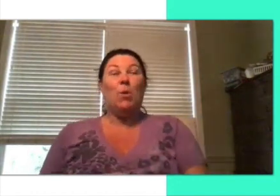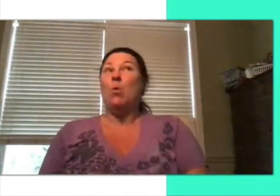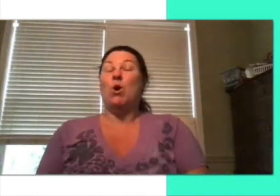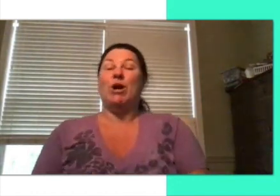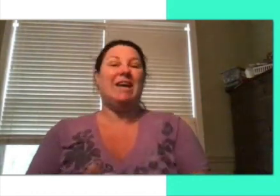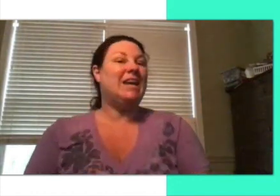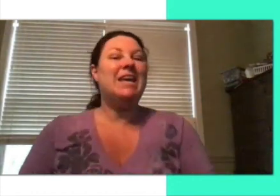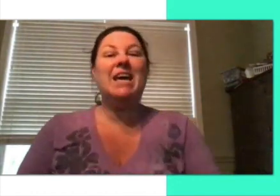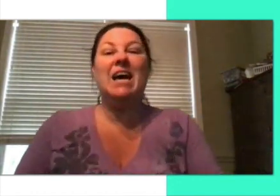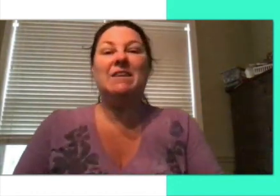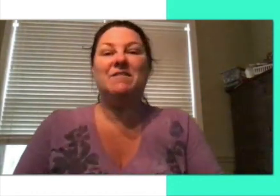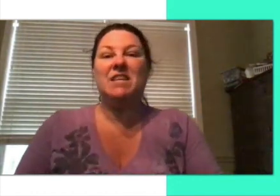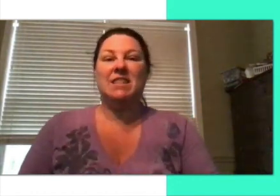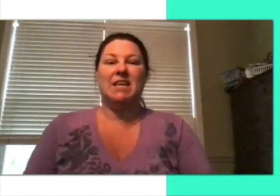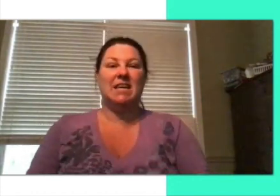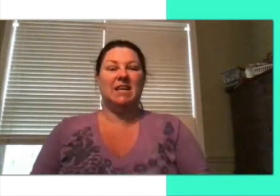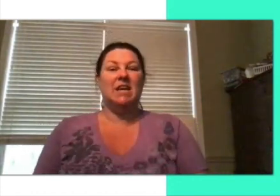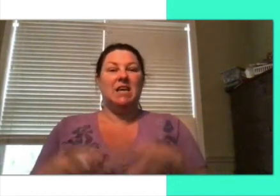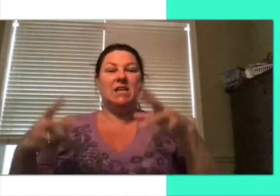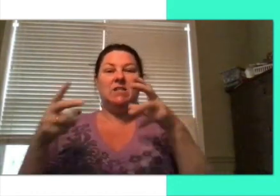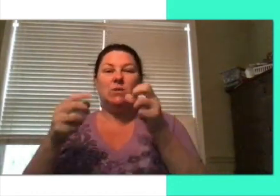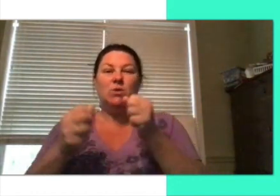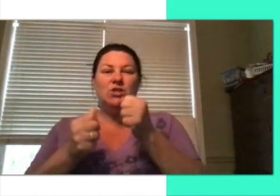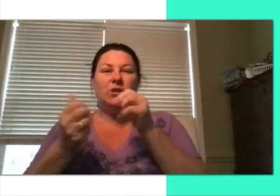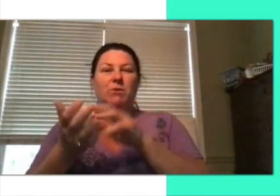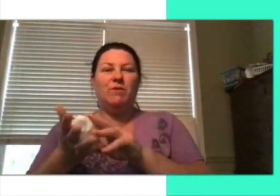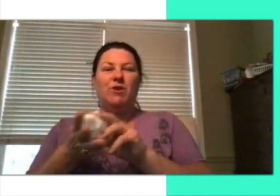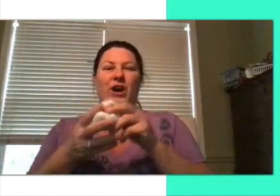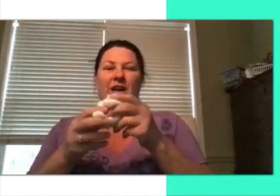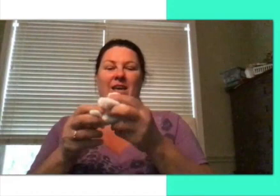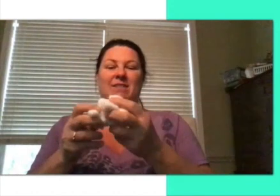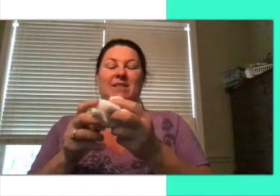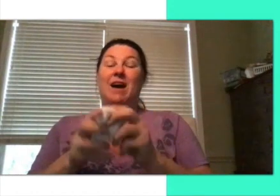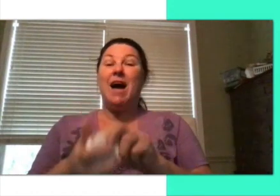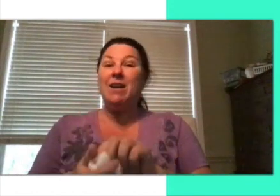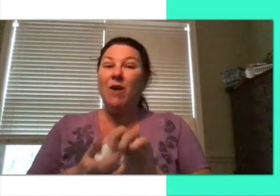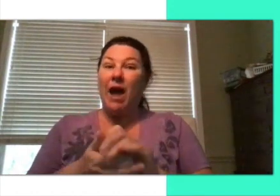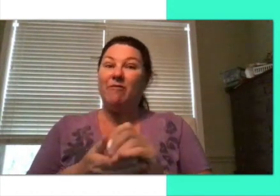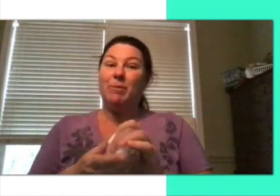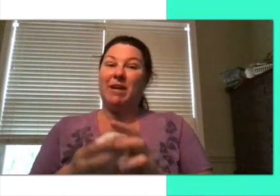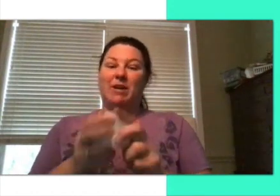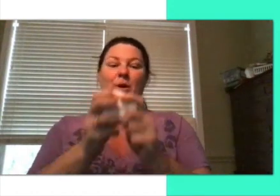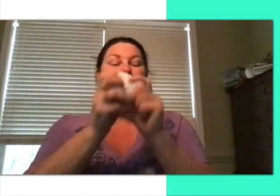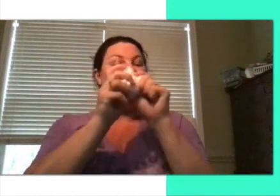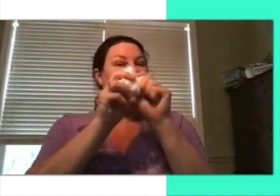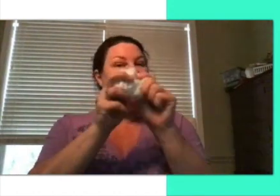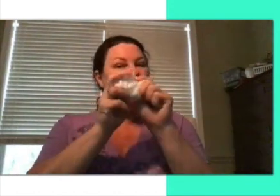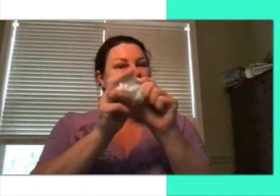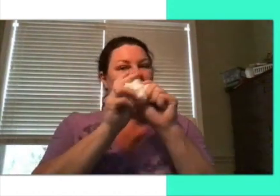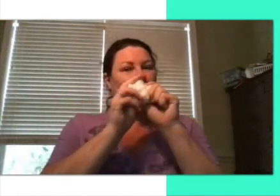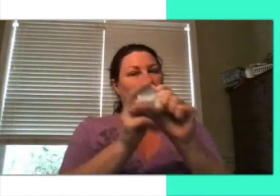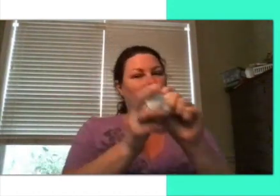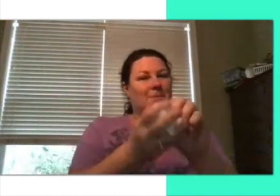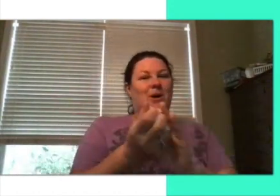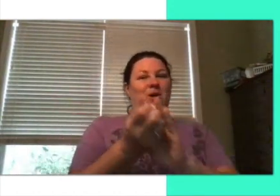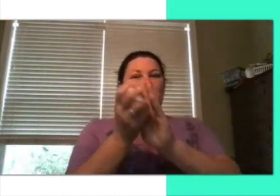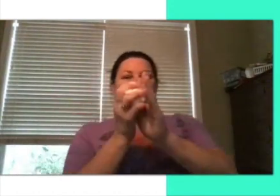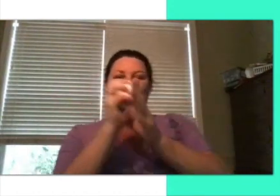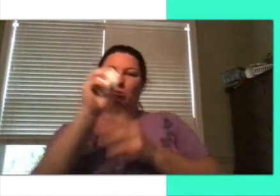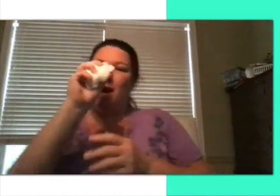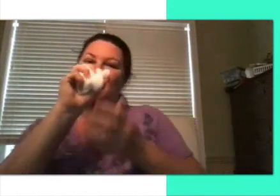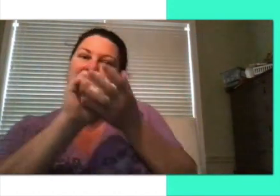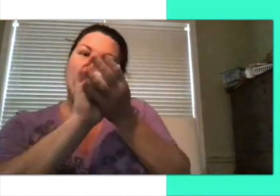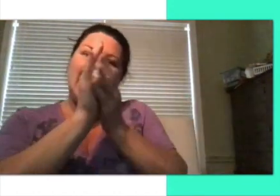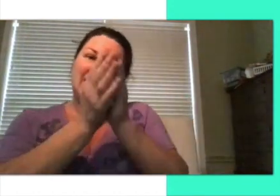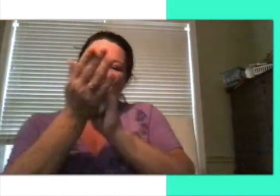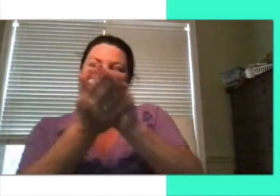Play-Doh or any kind of thing that can squish and move in your hands. I don't have Play-Doh, but I've got some cotton balls. So